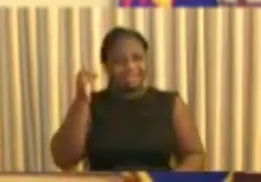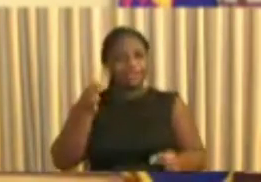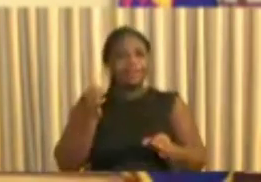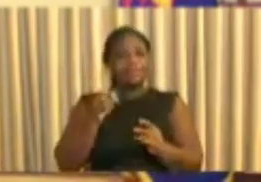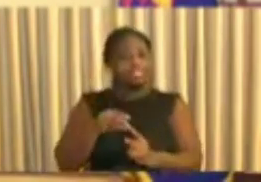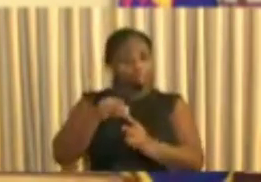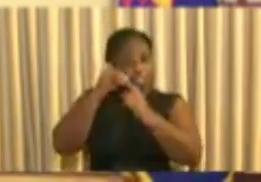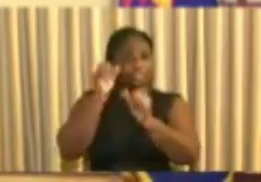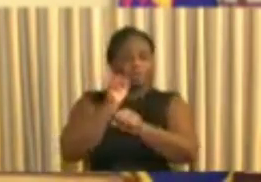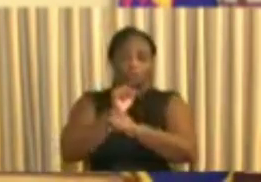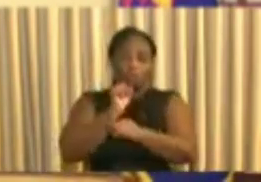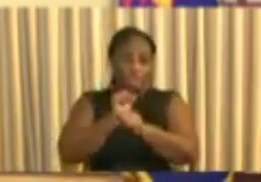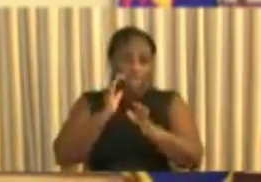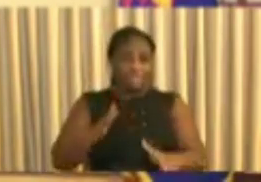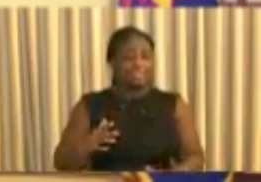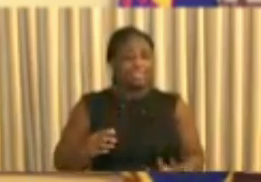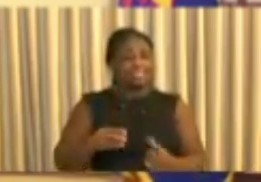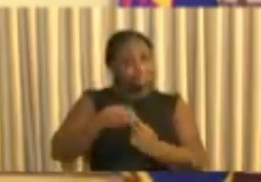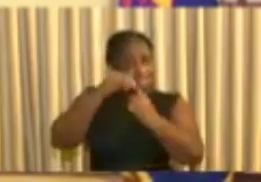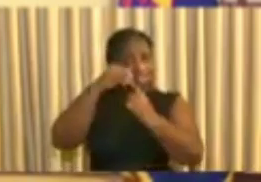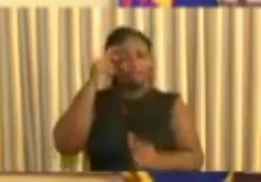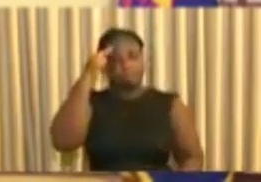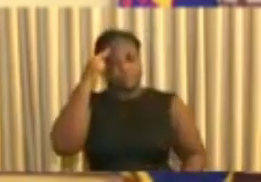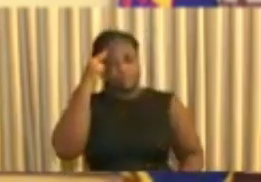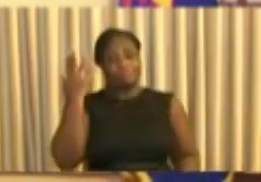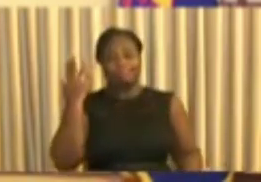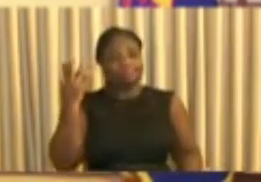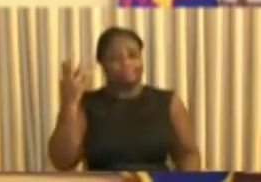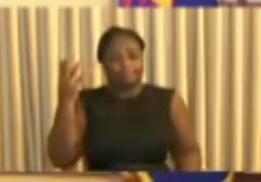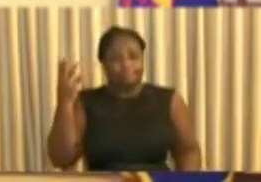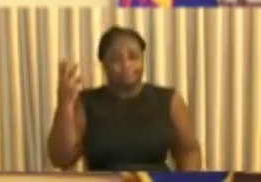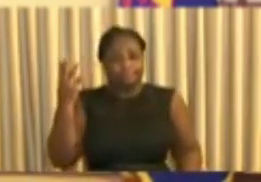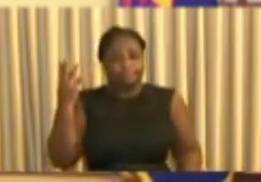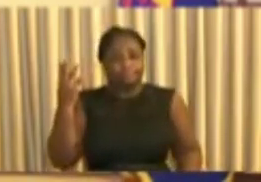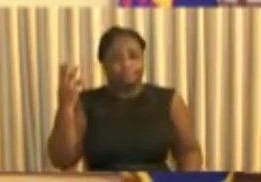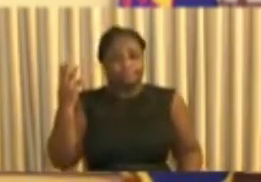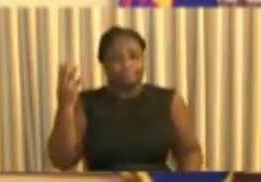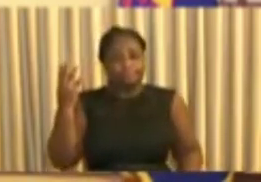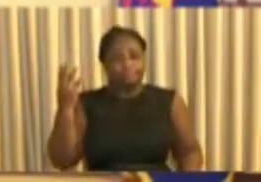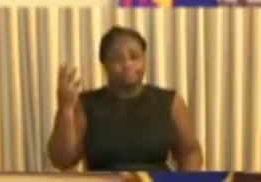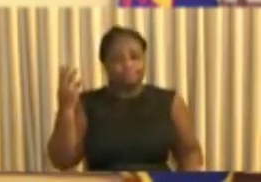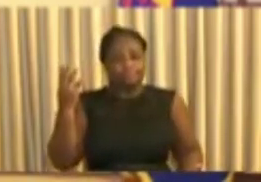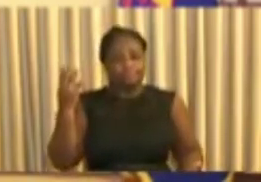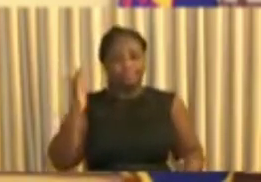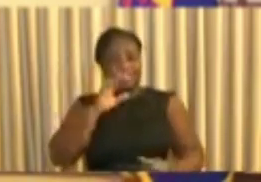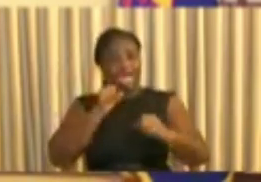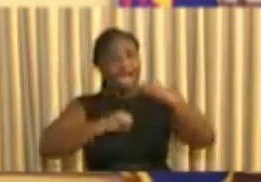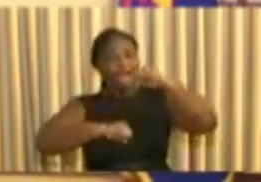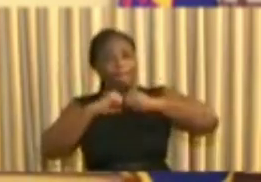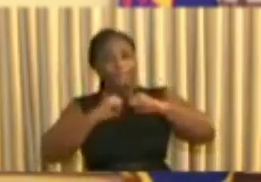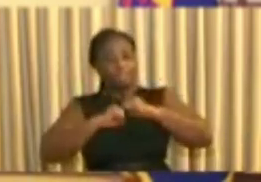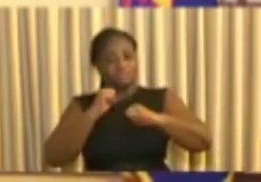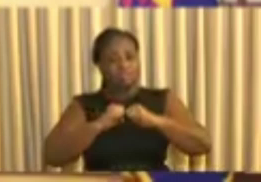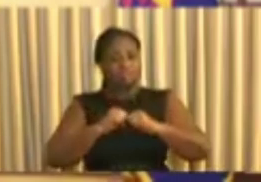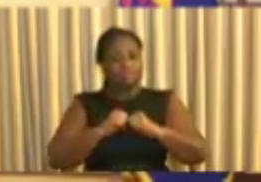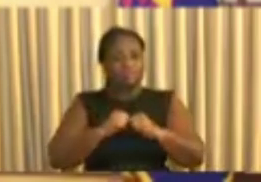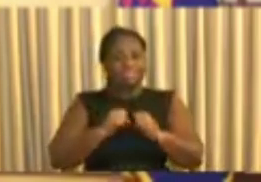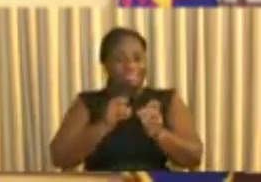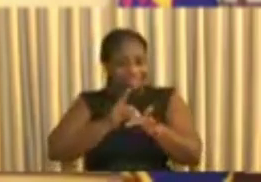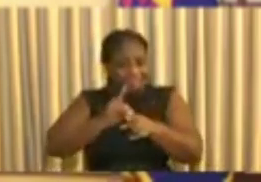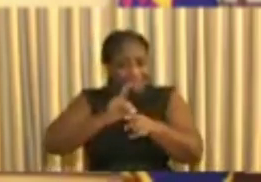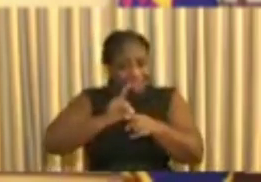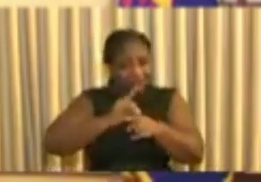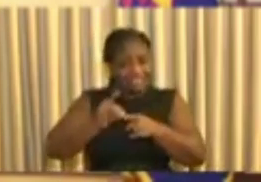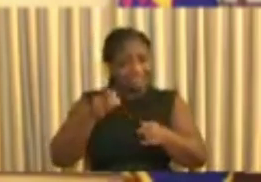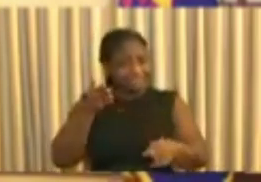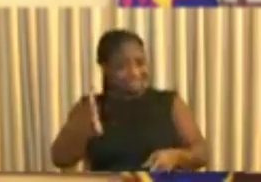stipulated reasons. The cynics question our capacity for the maintenance of discipline in